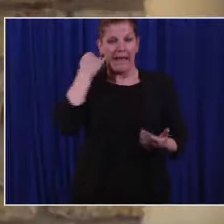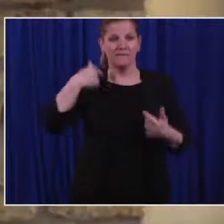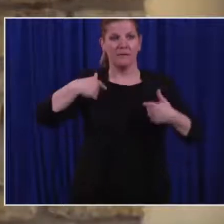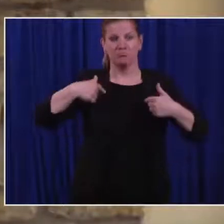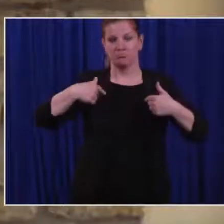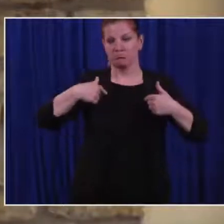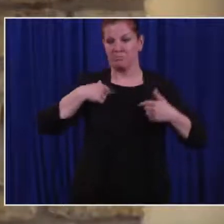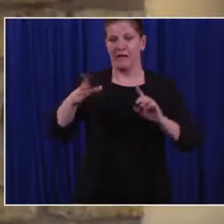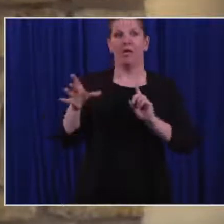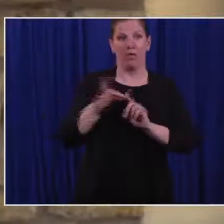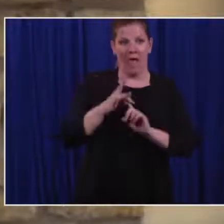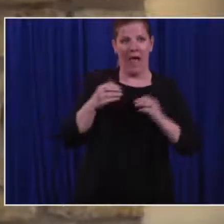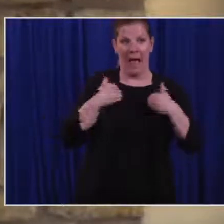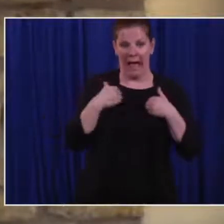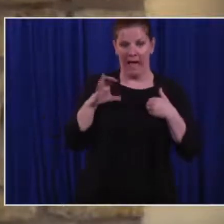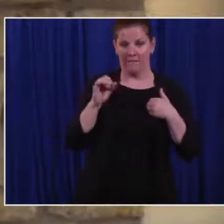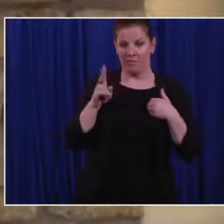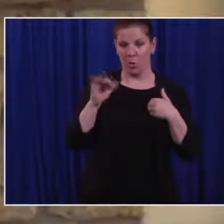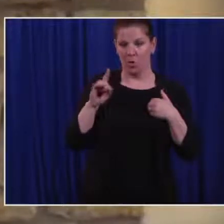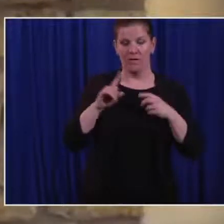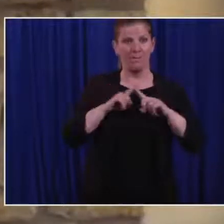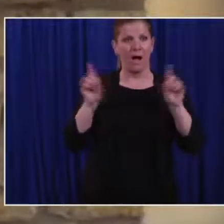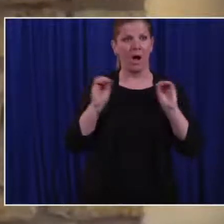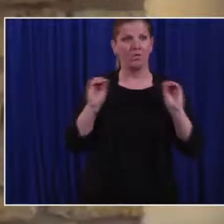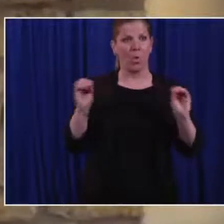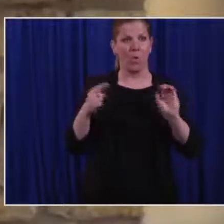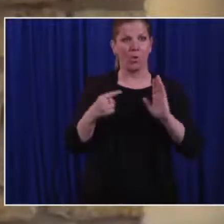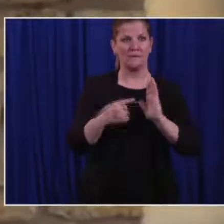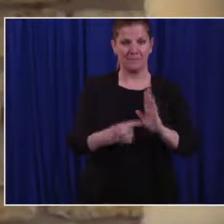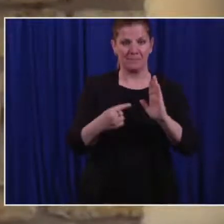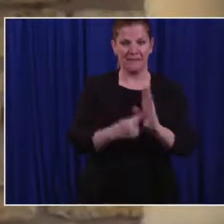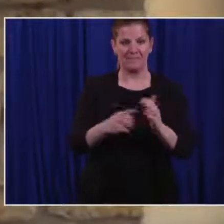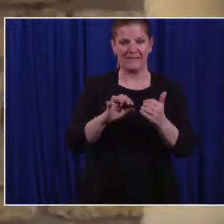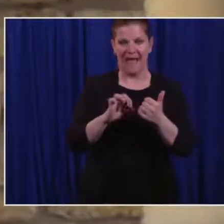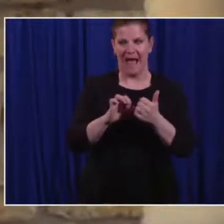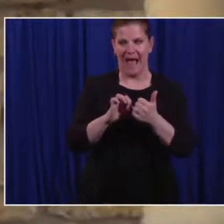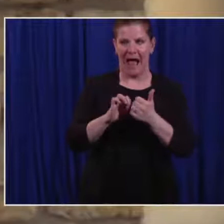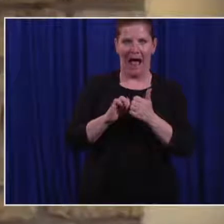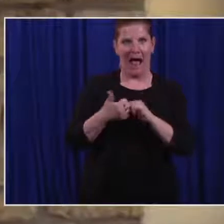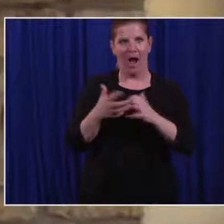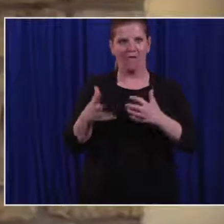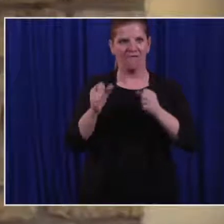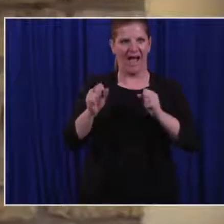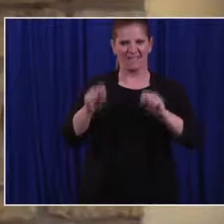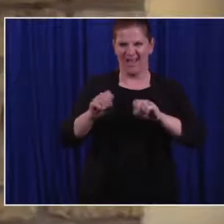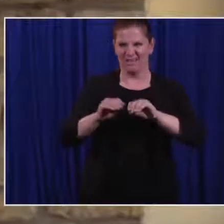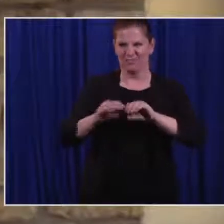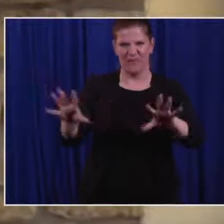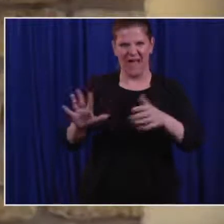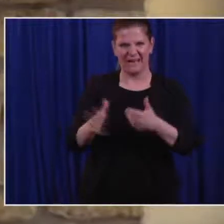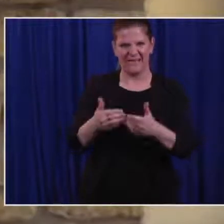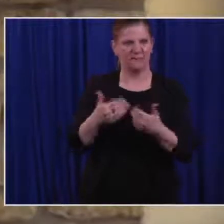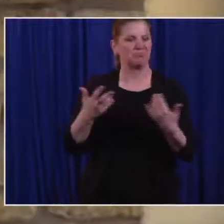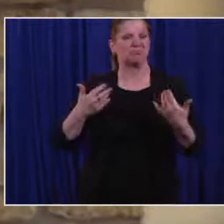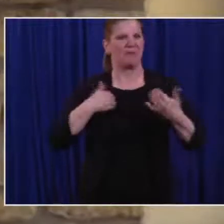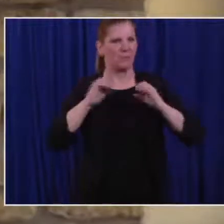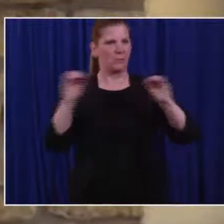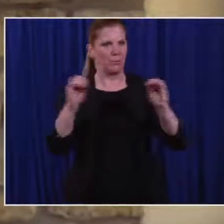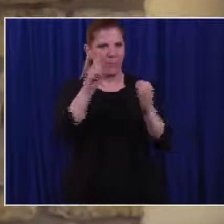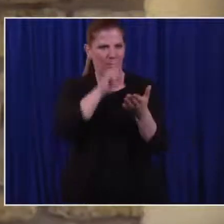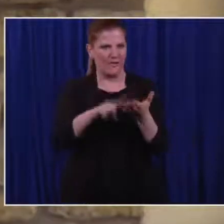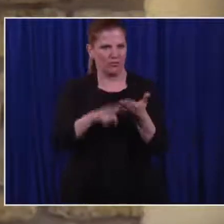I wonder if it wouldn't be more prudent to wait for that data before going with the CDC guidelines about no restrictions